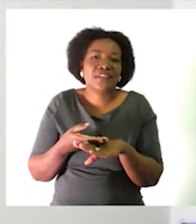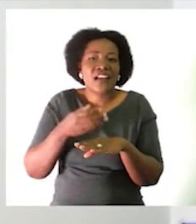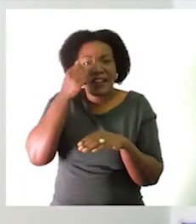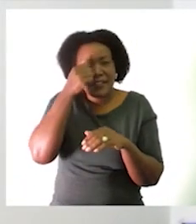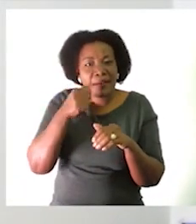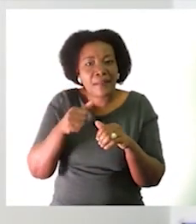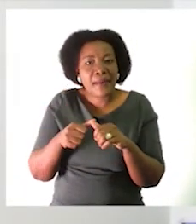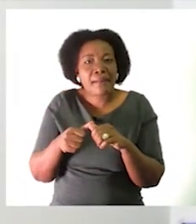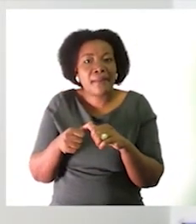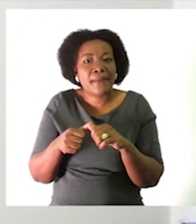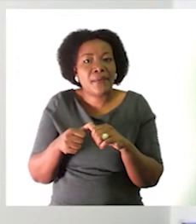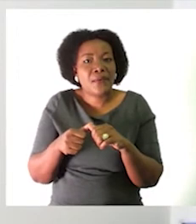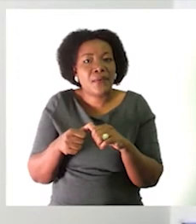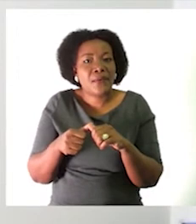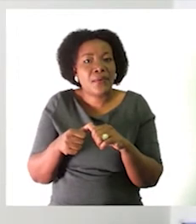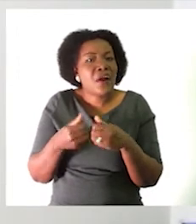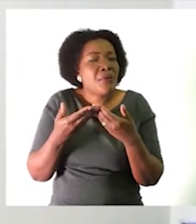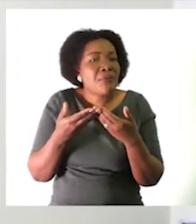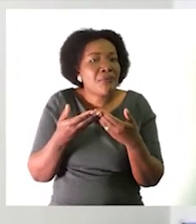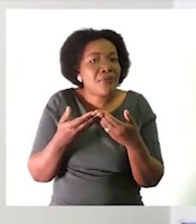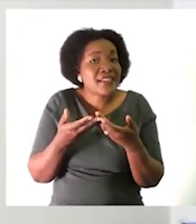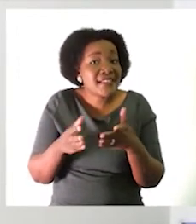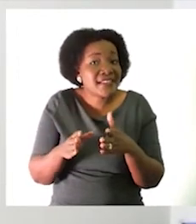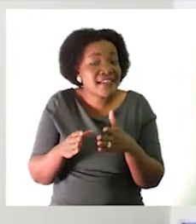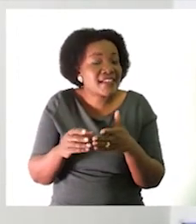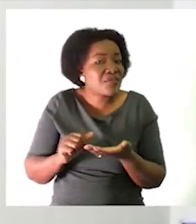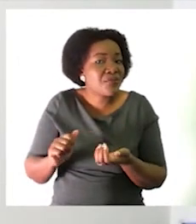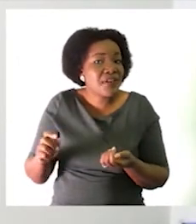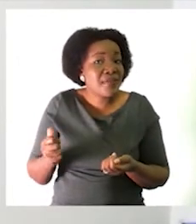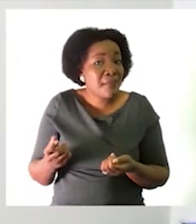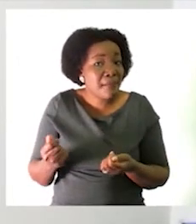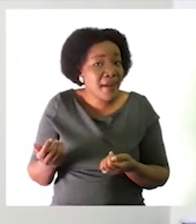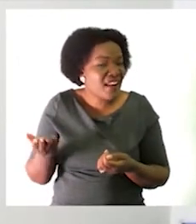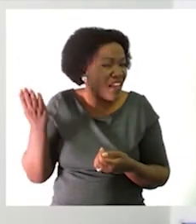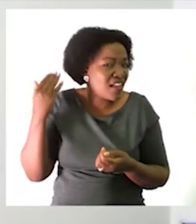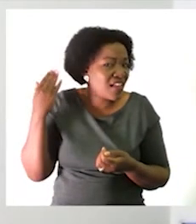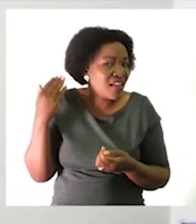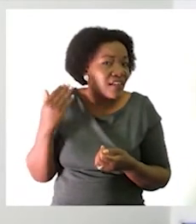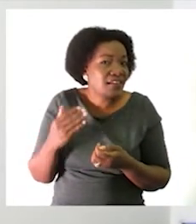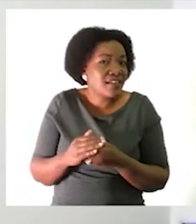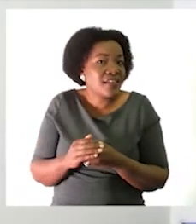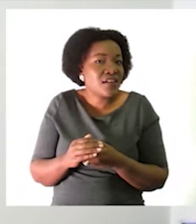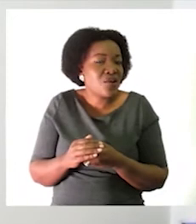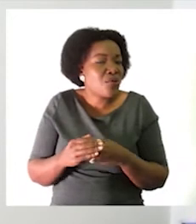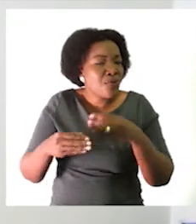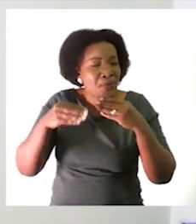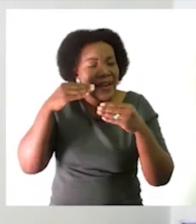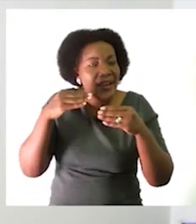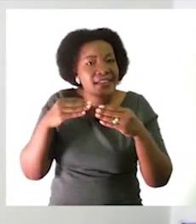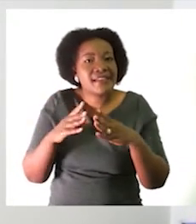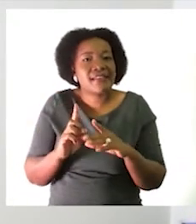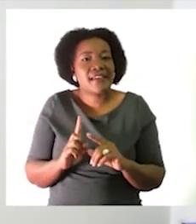remember when we started with our money lessons in the previous lessons, we have learned